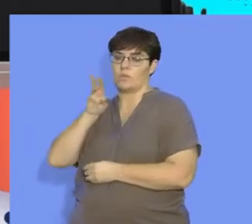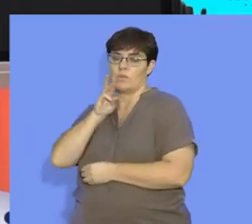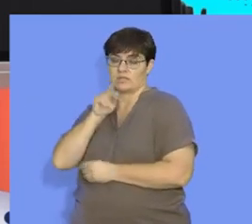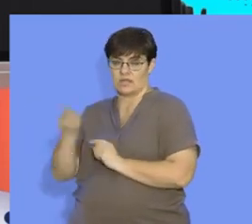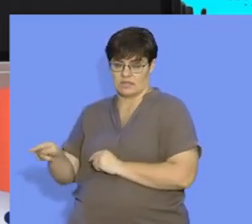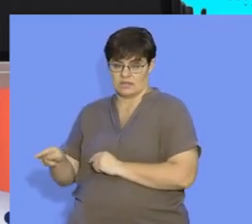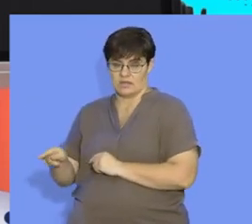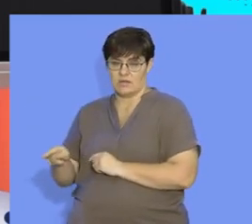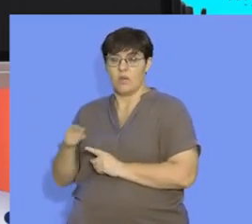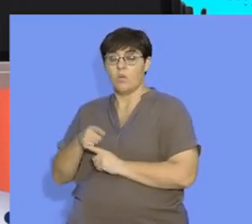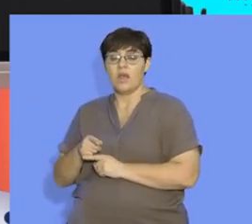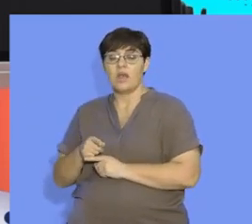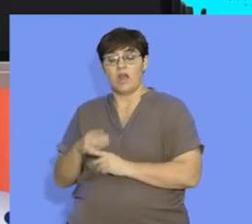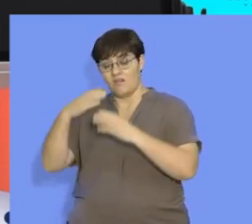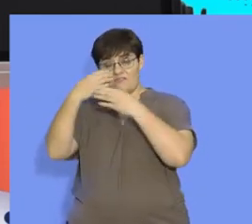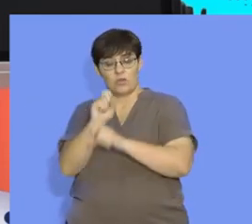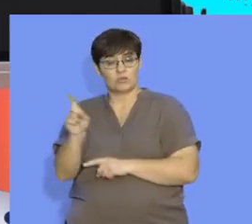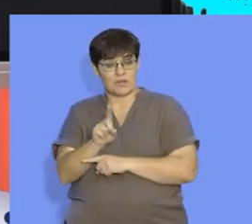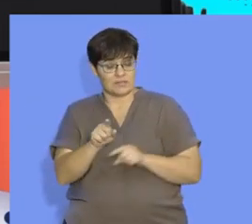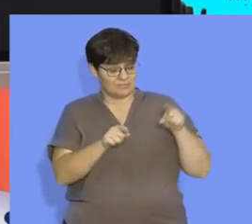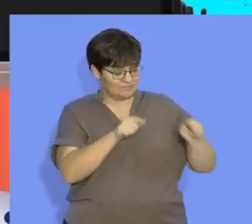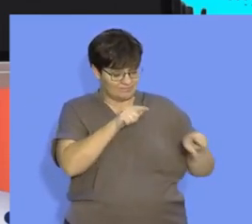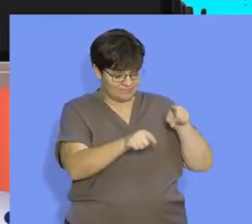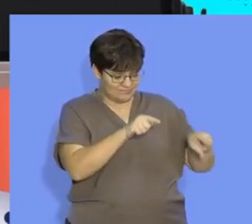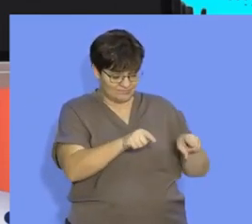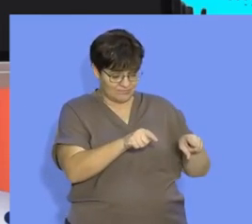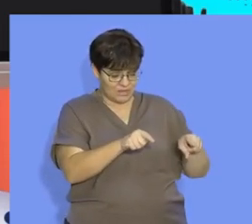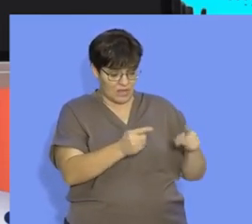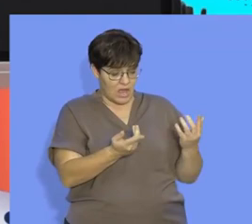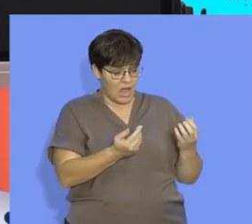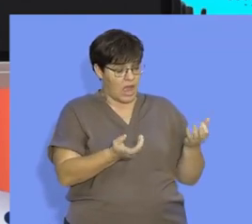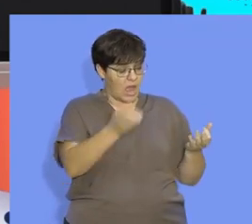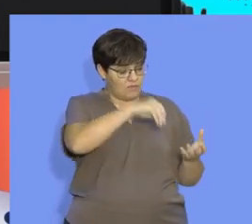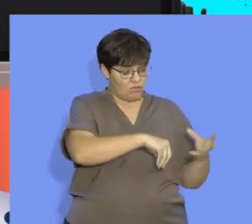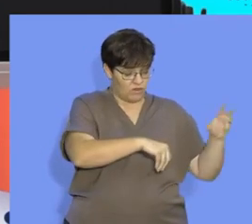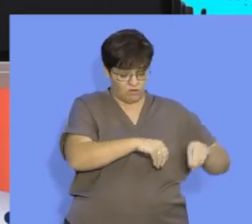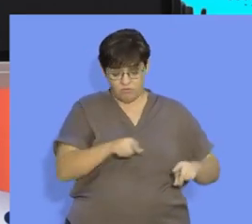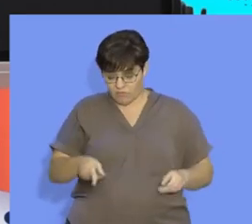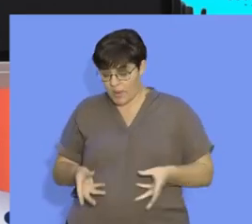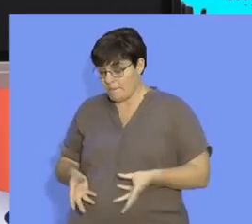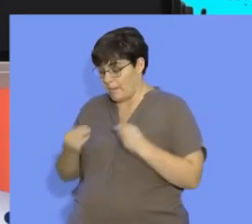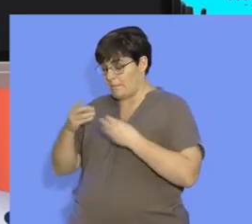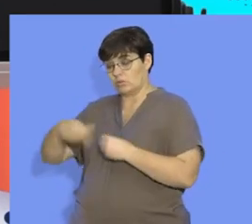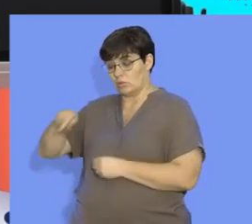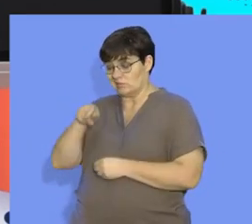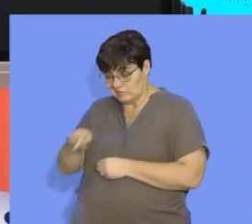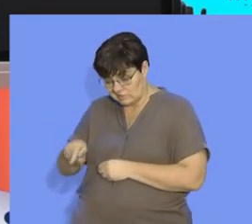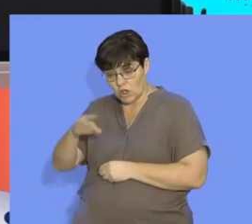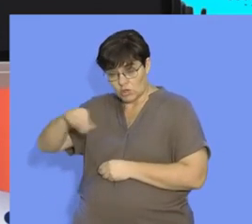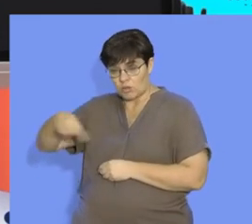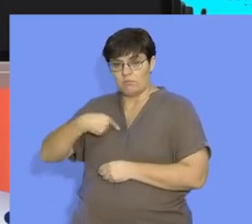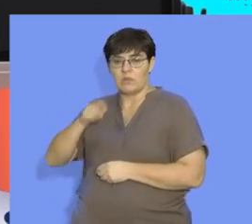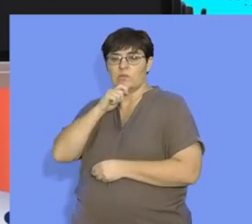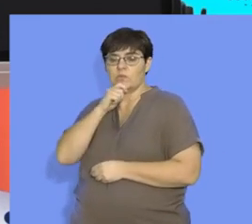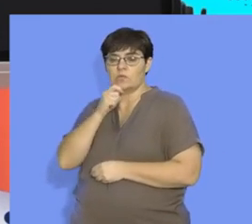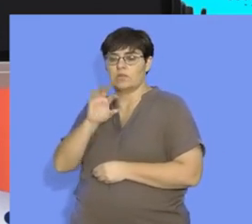water, our focus now will be on the importance or the applications of these salts, in everyday life. So what we're trying to